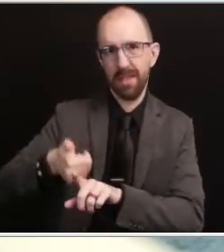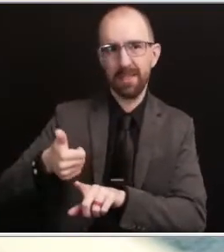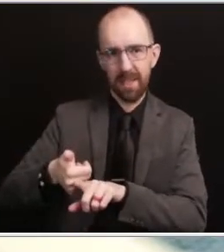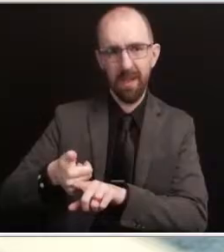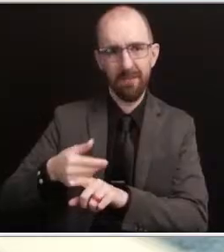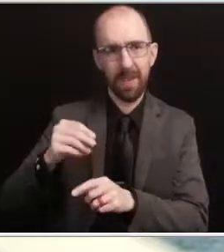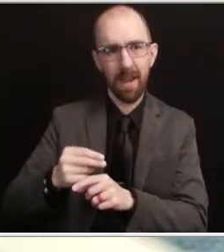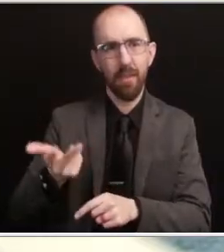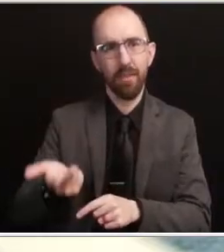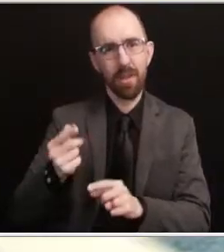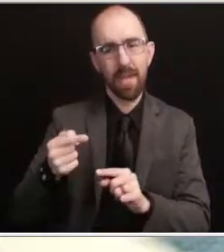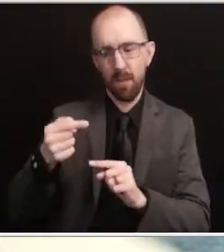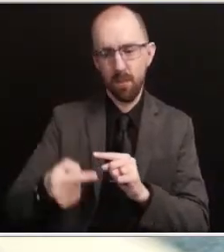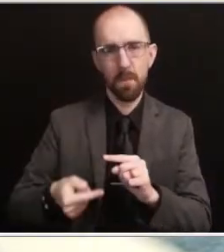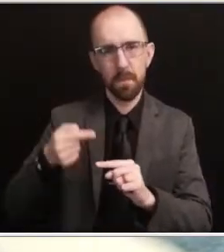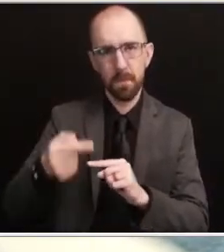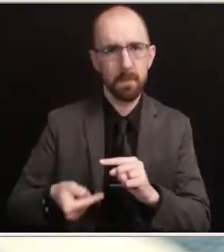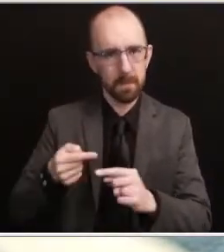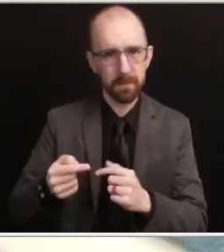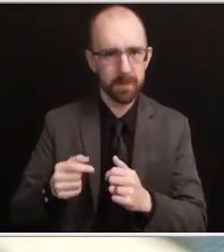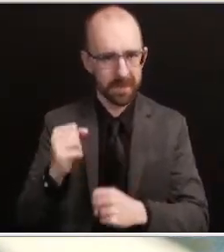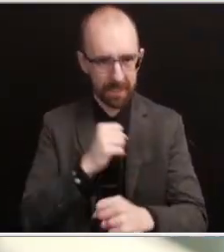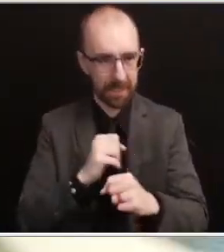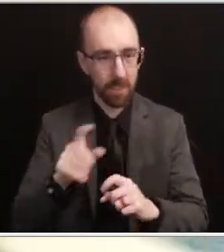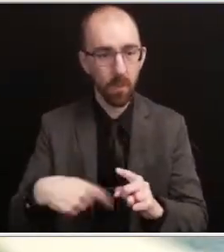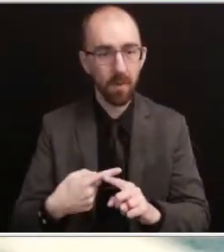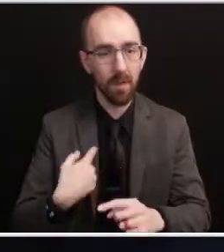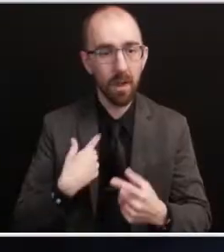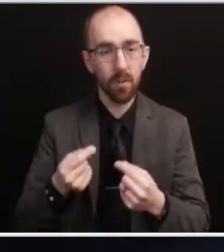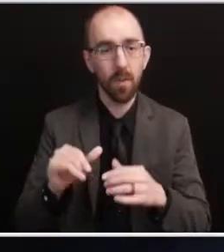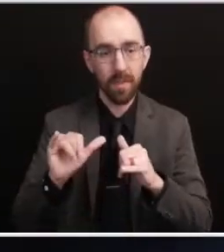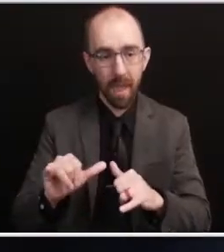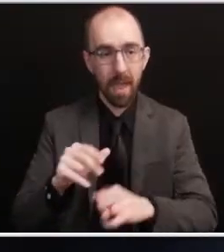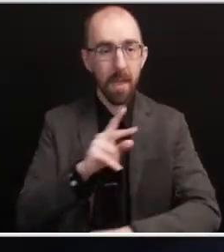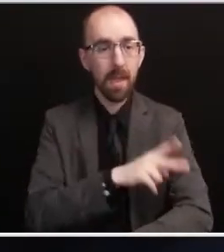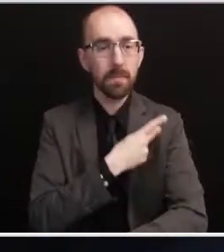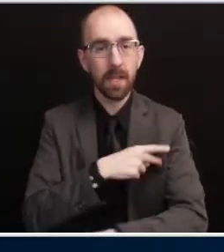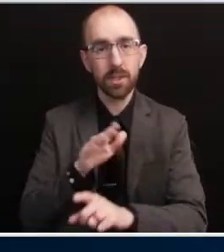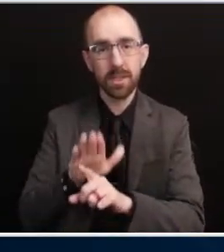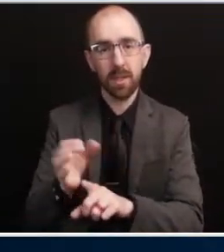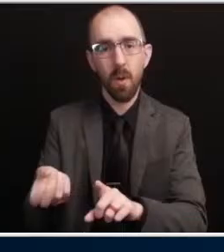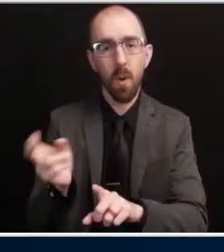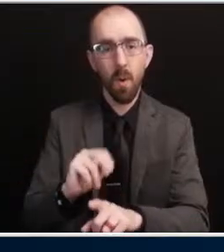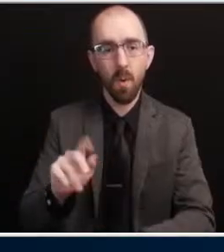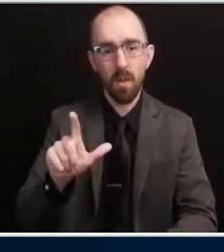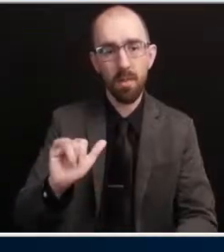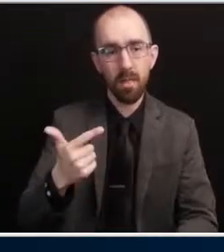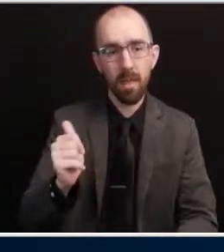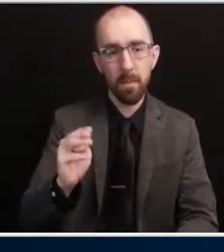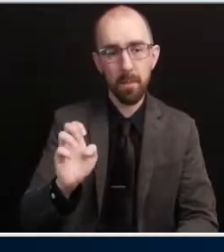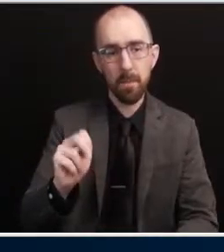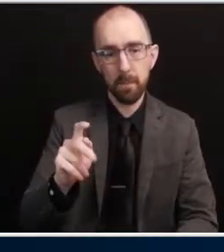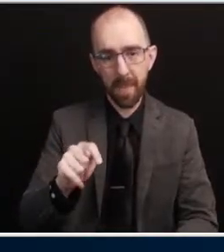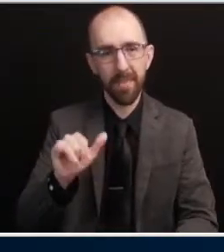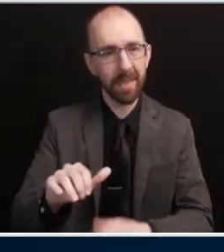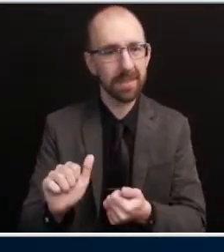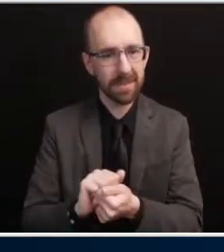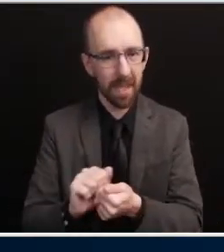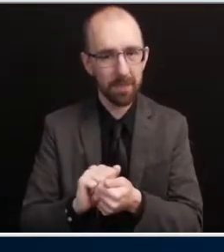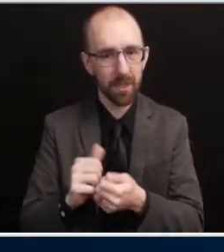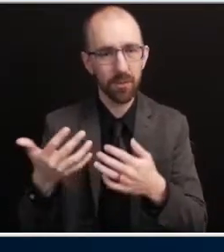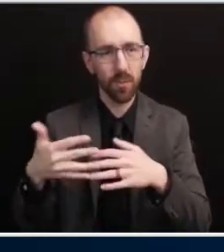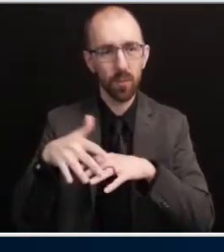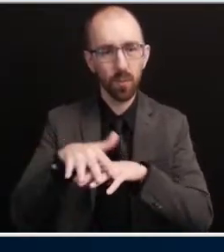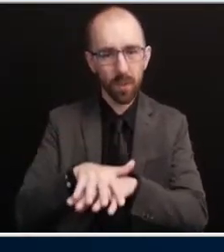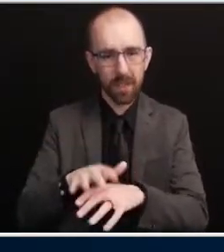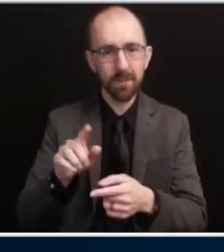3-loop technique. And then what I do is take the patient's own ligament that's damaged and weave that in